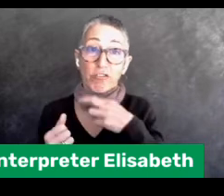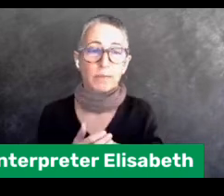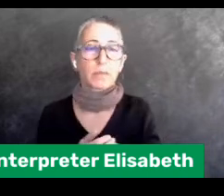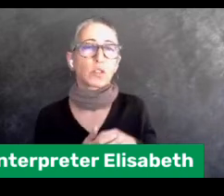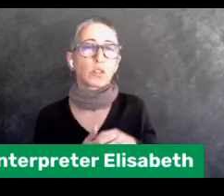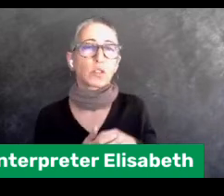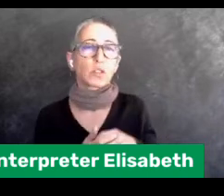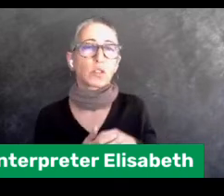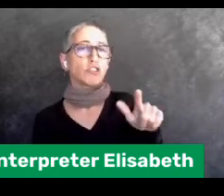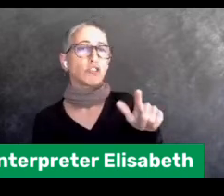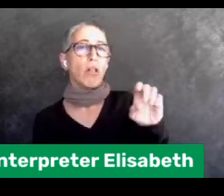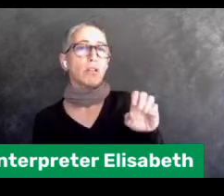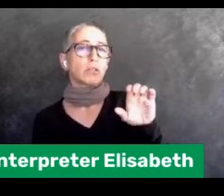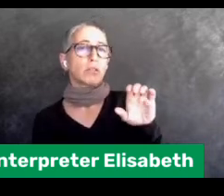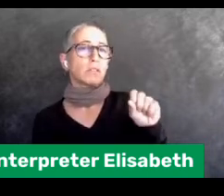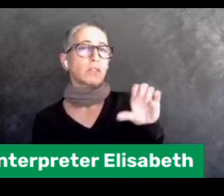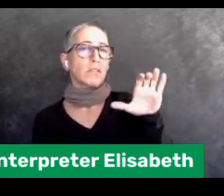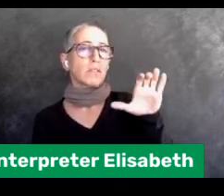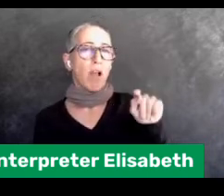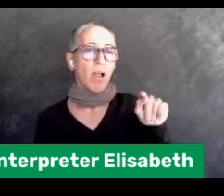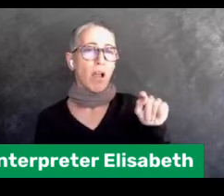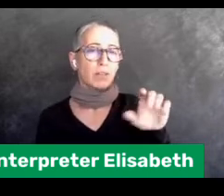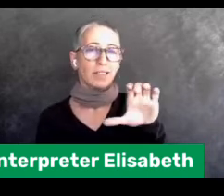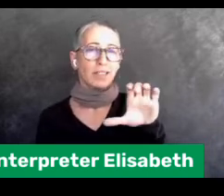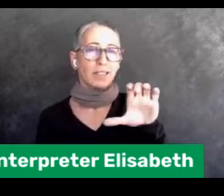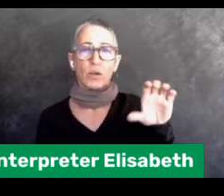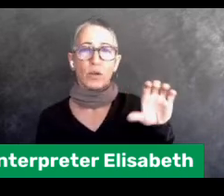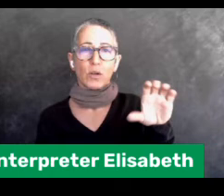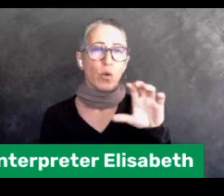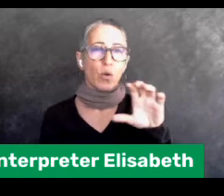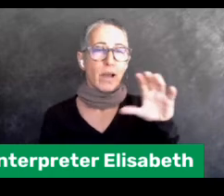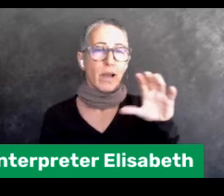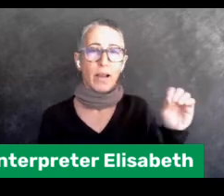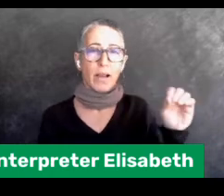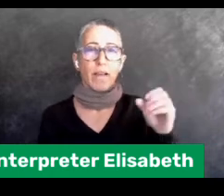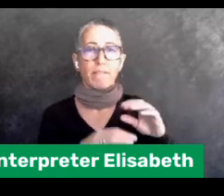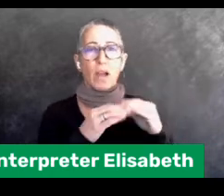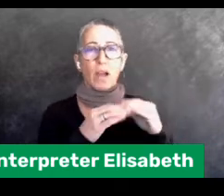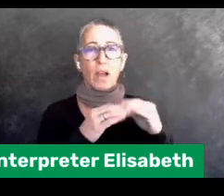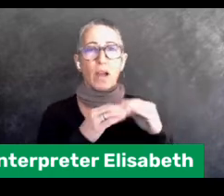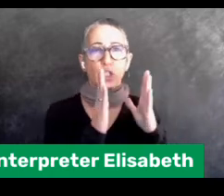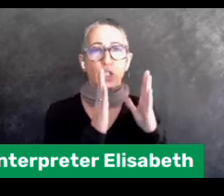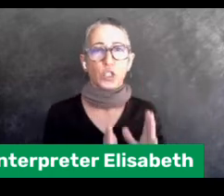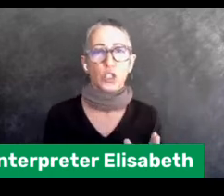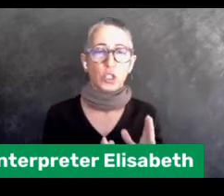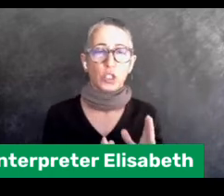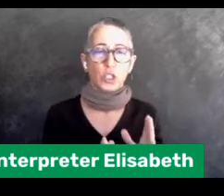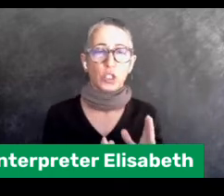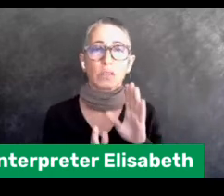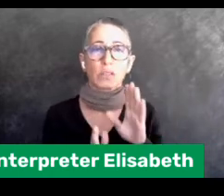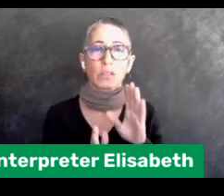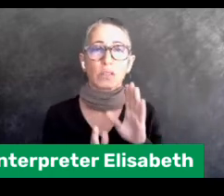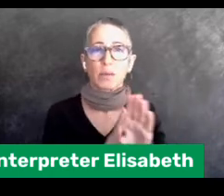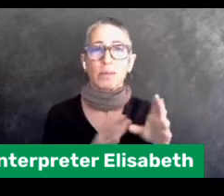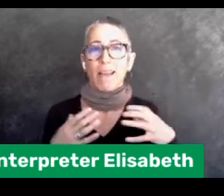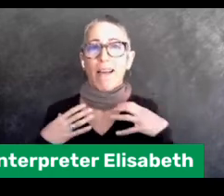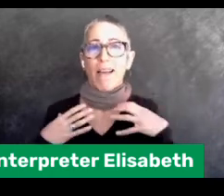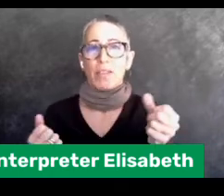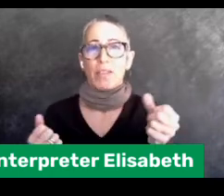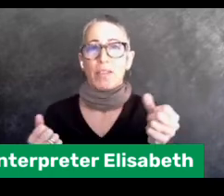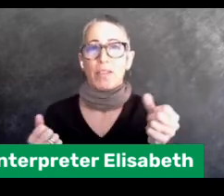CEO, founder of Thank God for Healthy and Raw Vegan Treats, did a live vegan